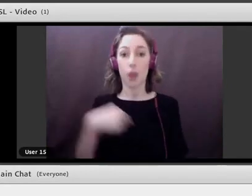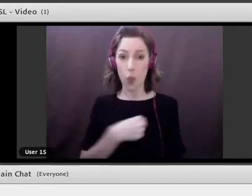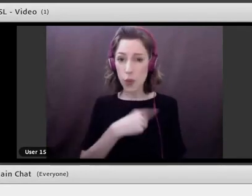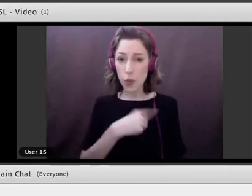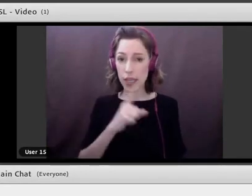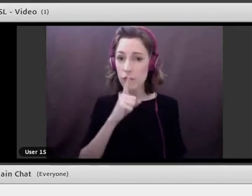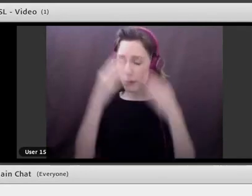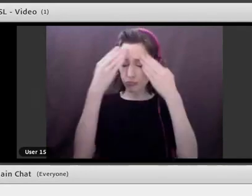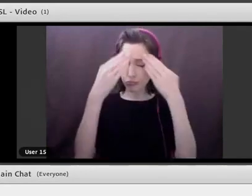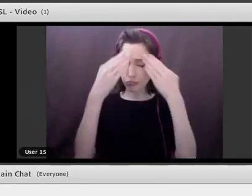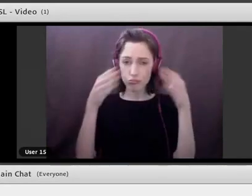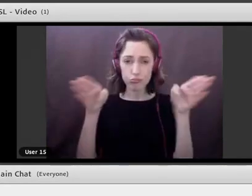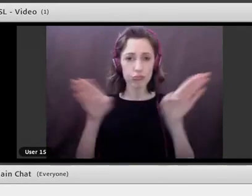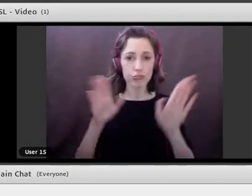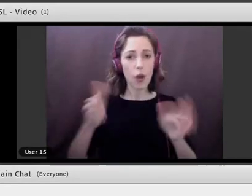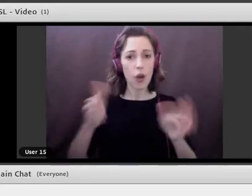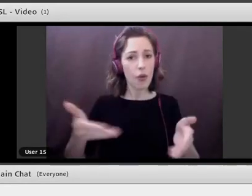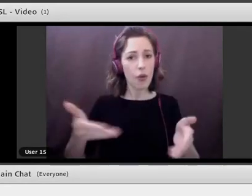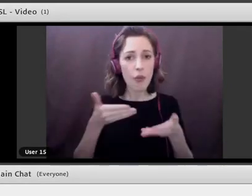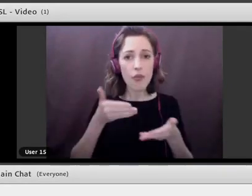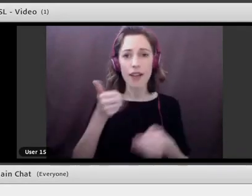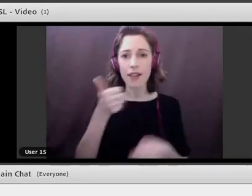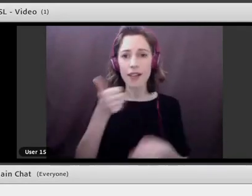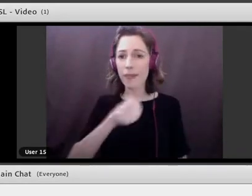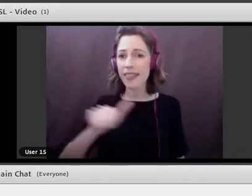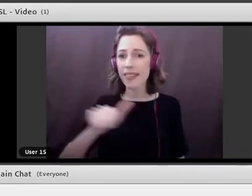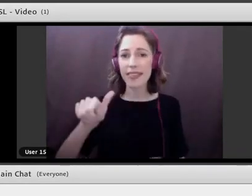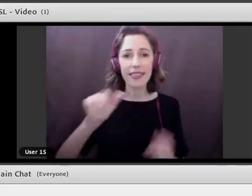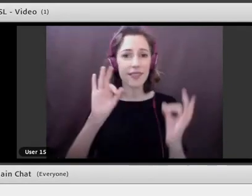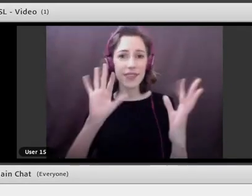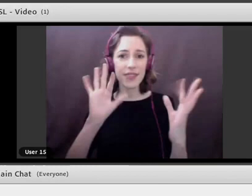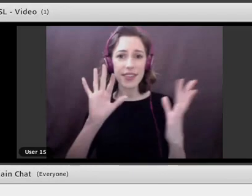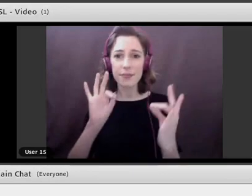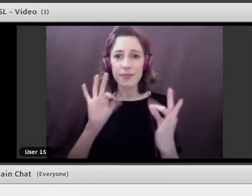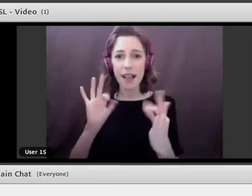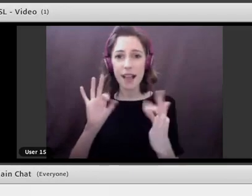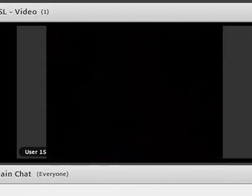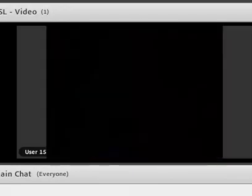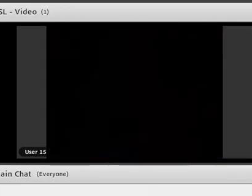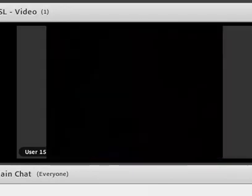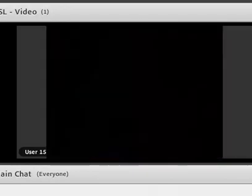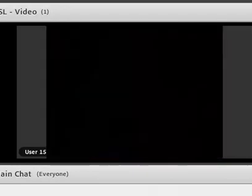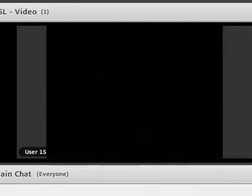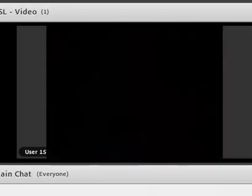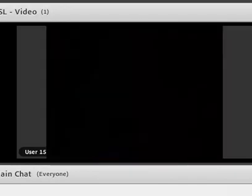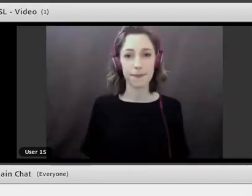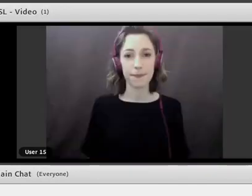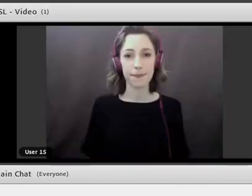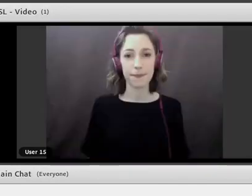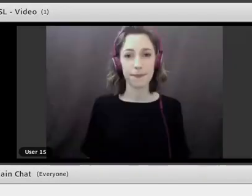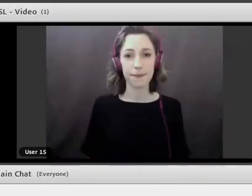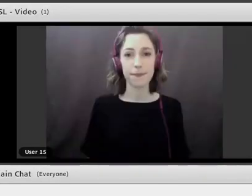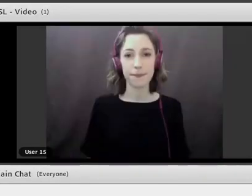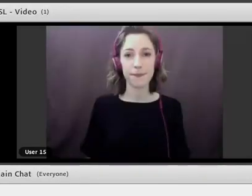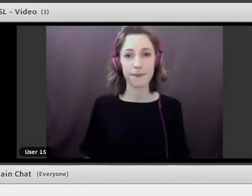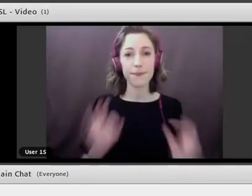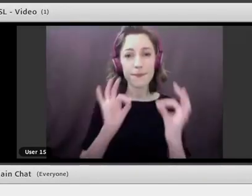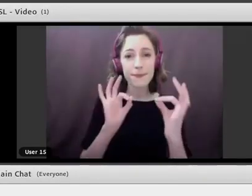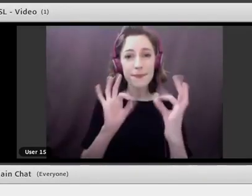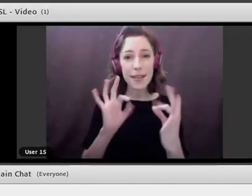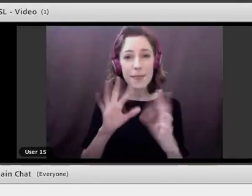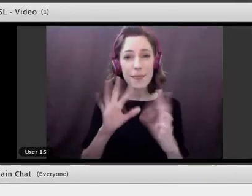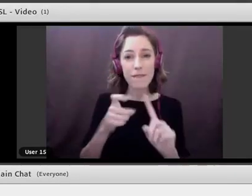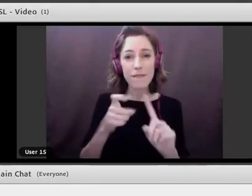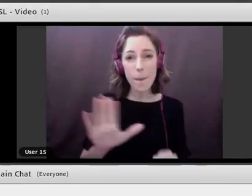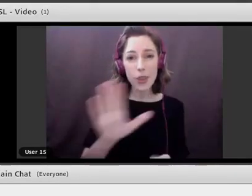as well as any additional thoughts you had in the room. So we welcome you now to share those in the chat